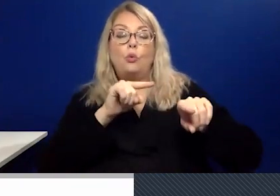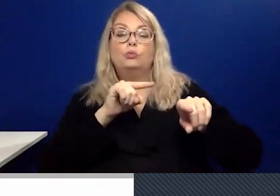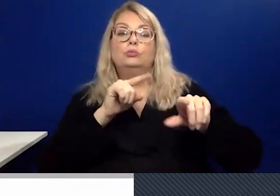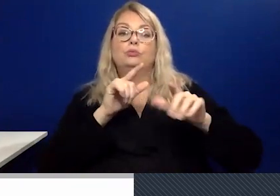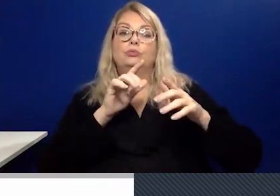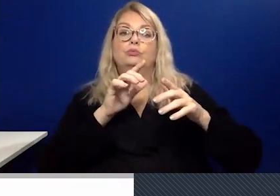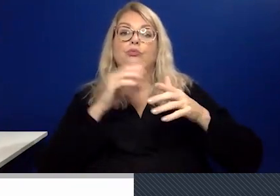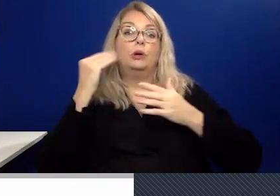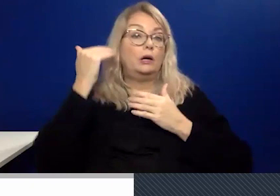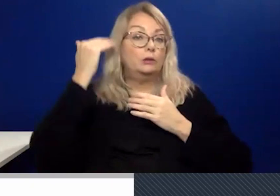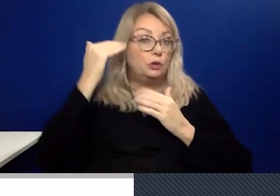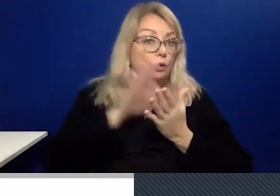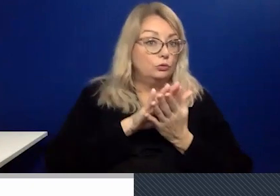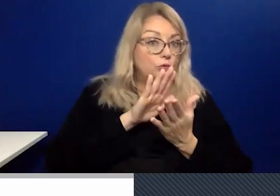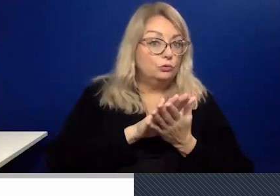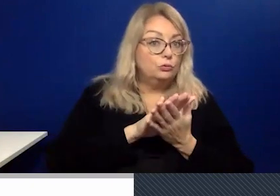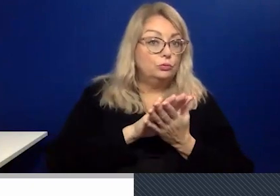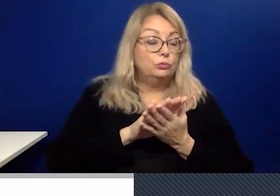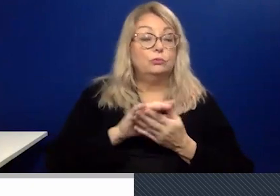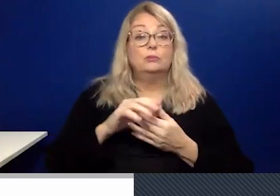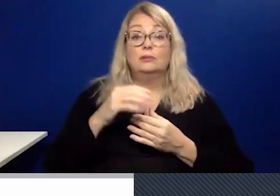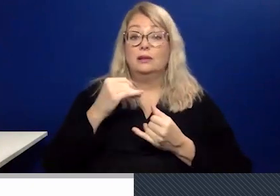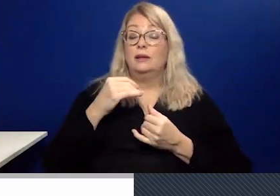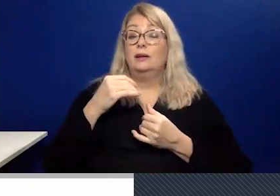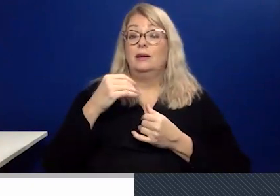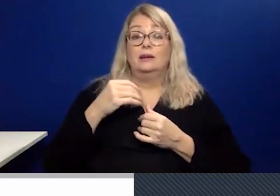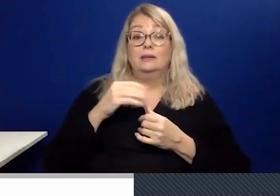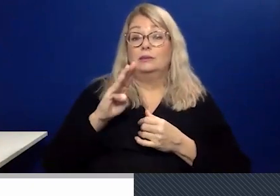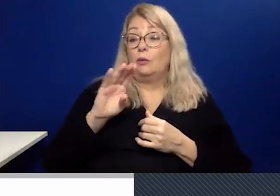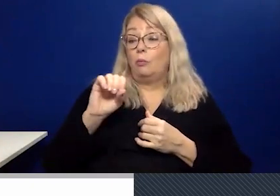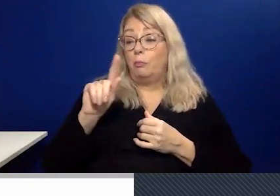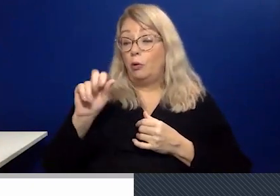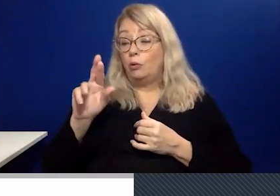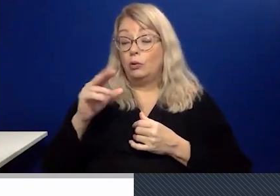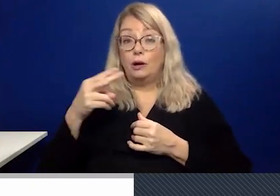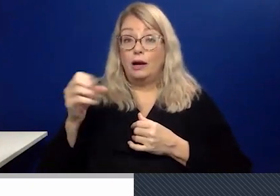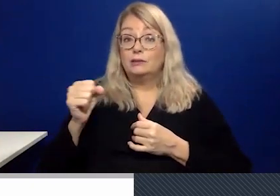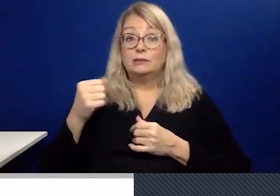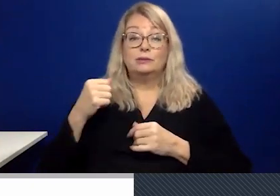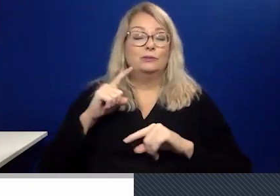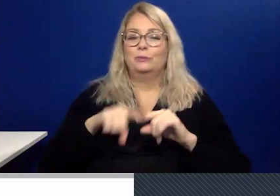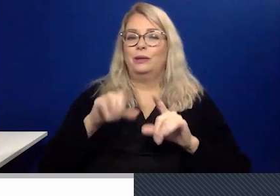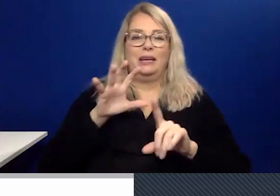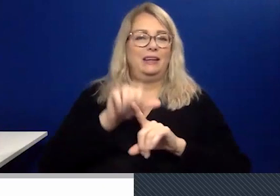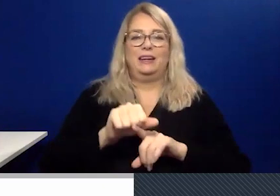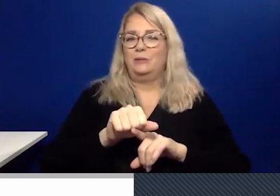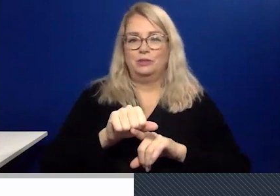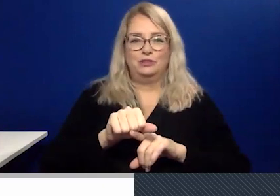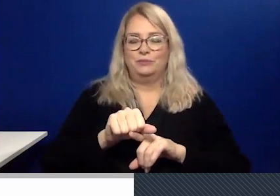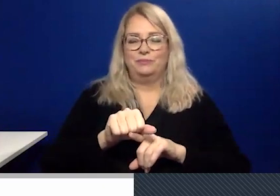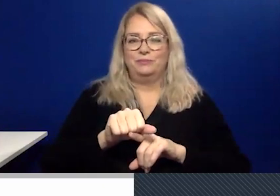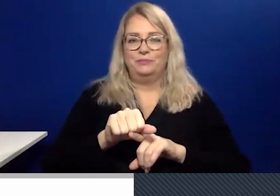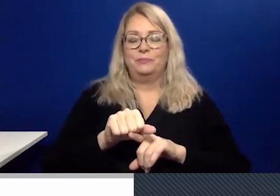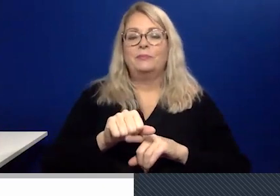they attended Bullard High School was their last high school or their last school, we can't capture that data. So